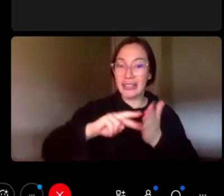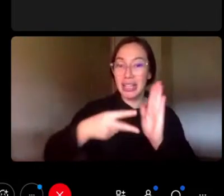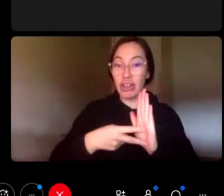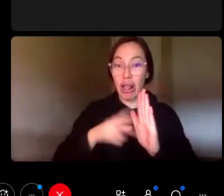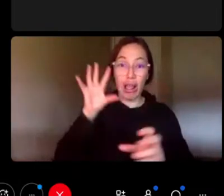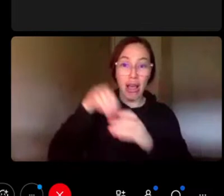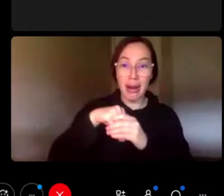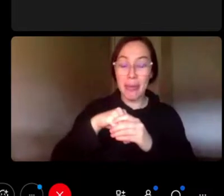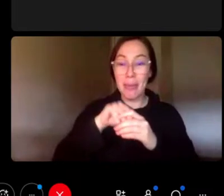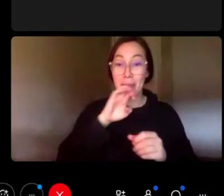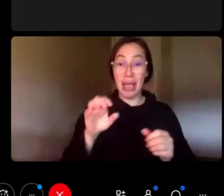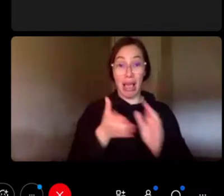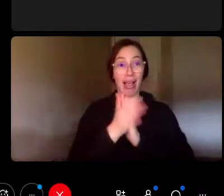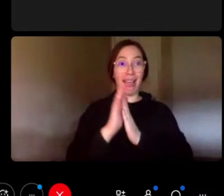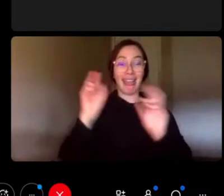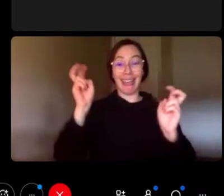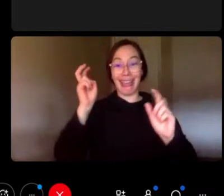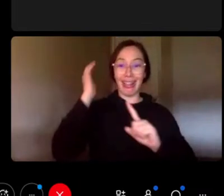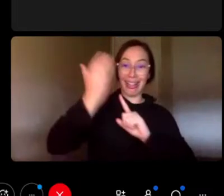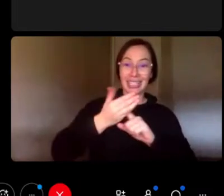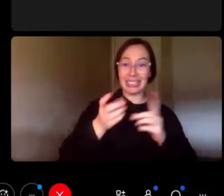in being a district spokesperson.